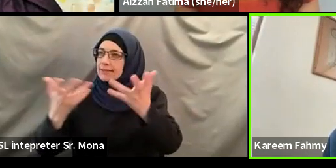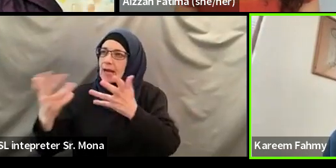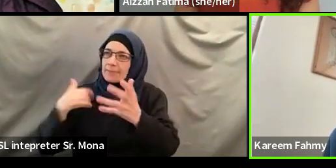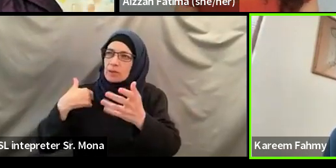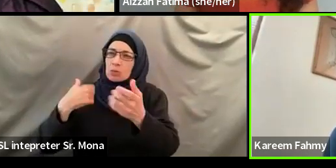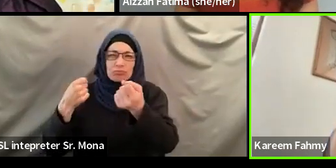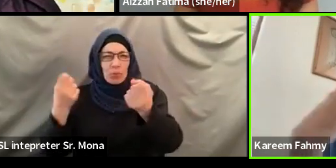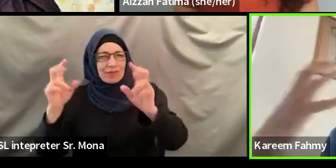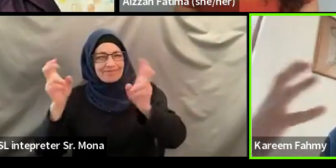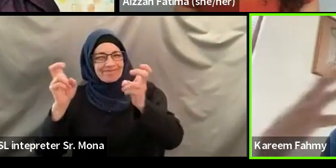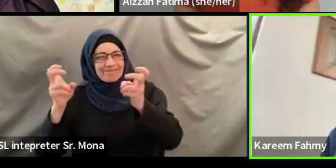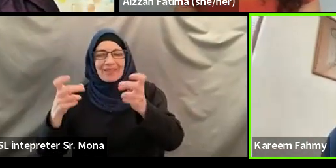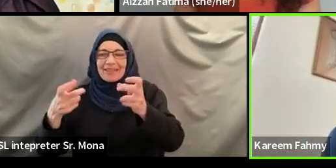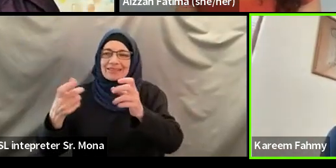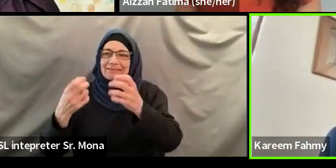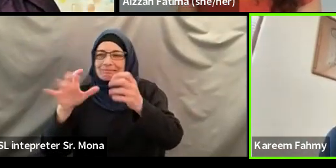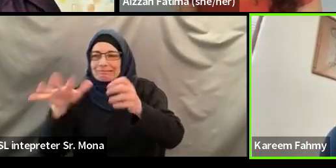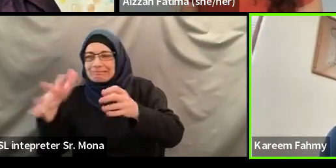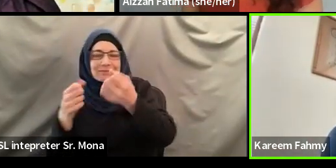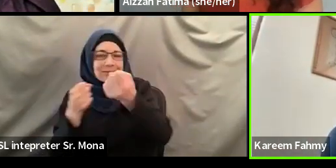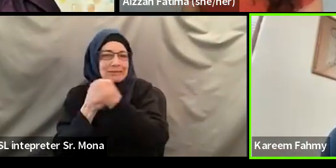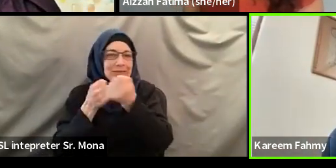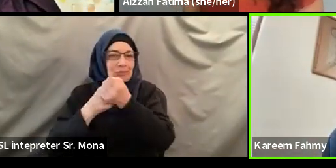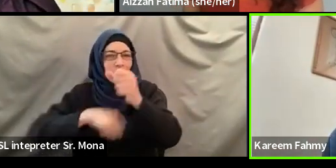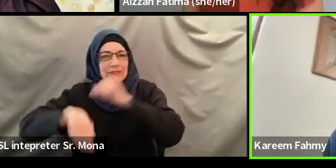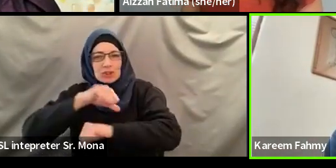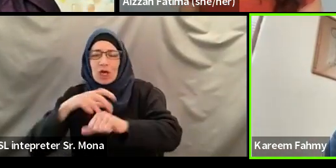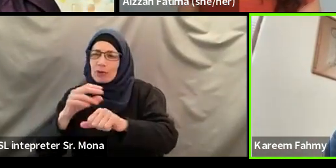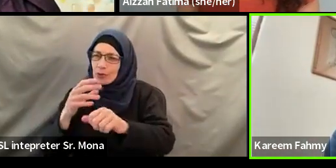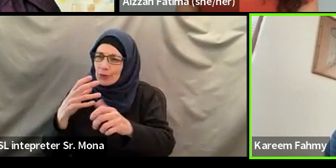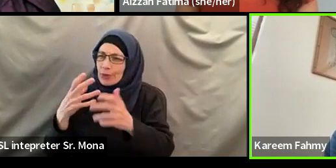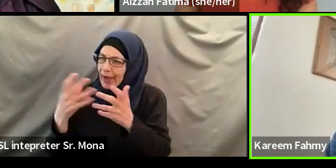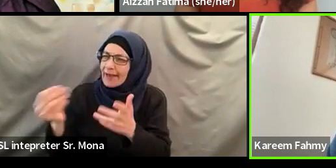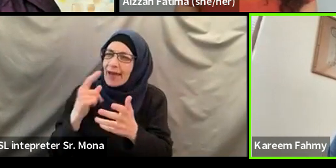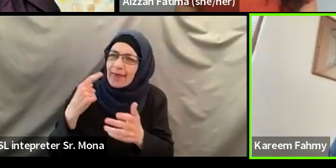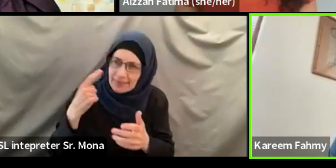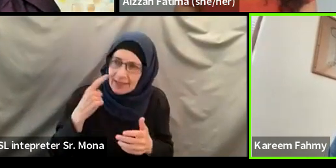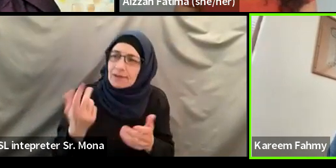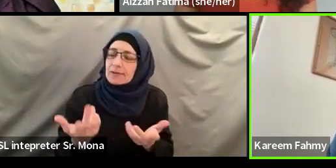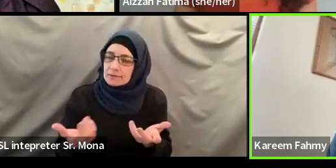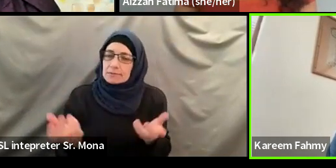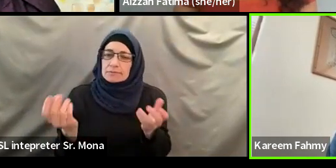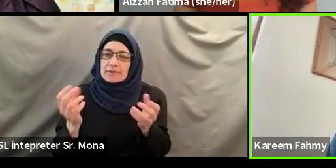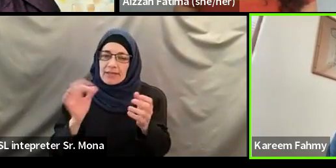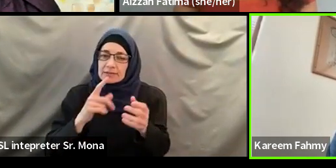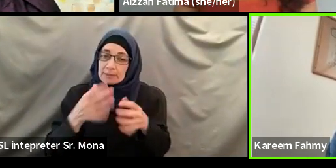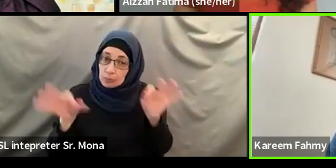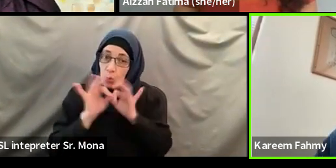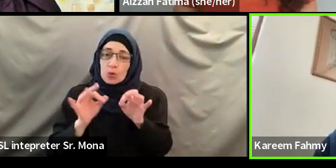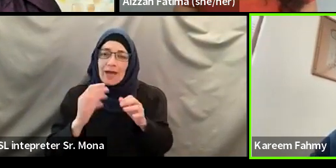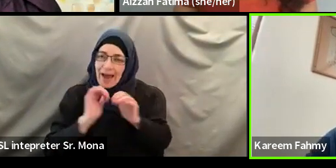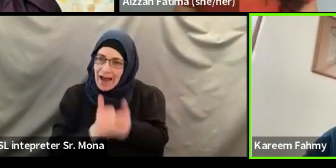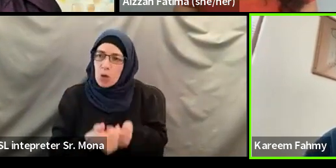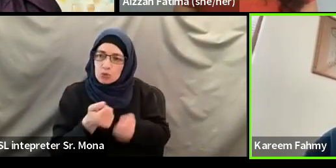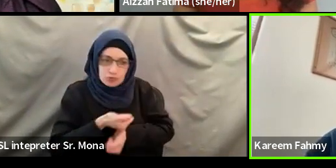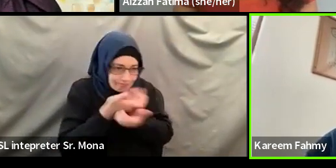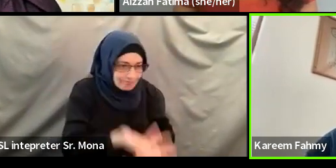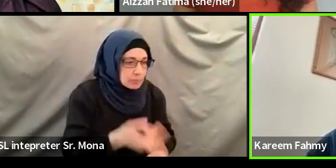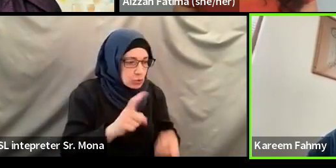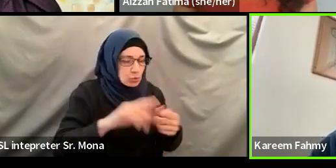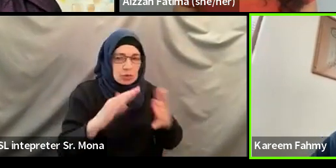community. But I think the more that we learn how to embrace that, I think a lot of good will come from that, you know, for all of us.